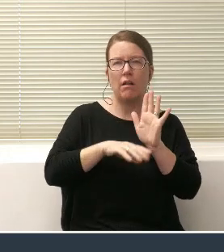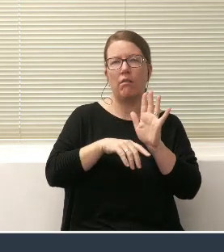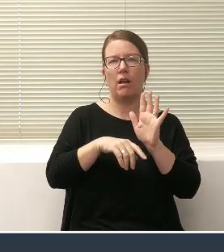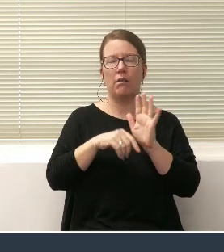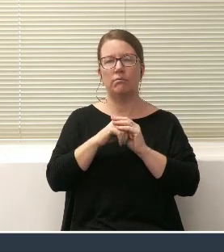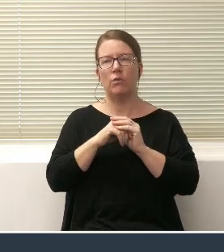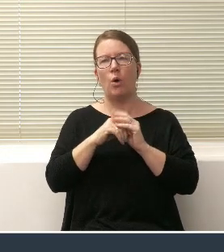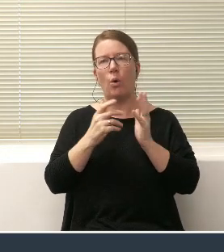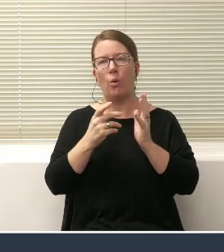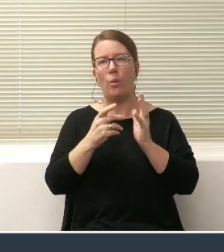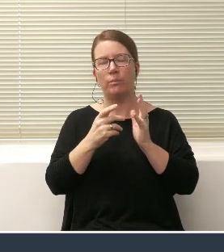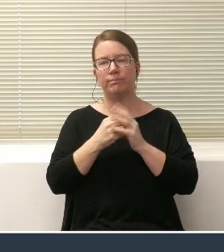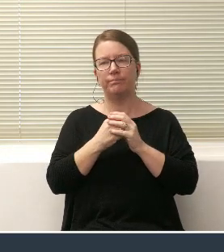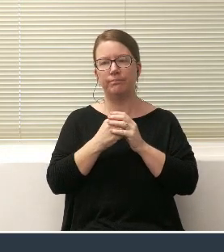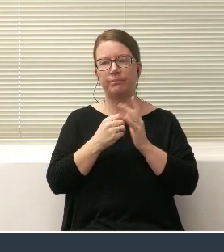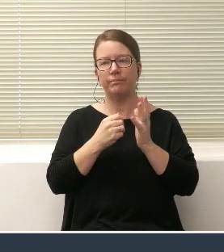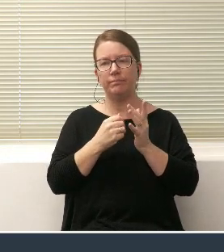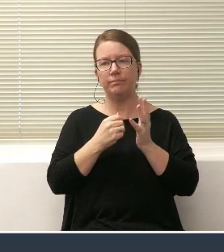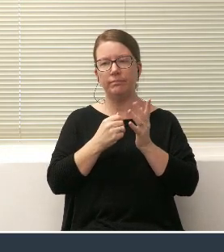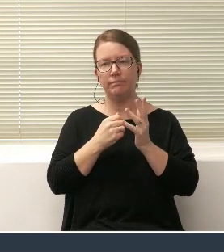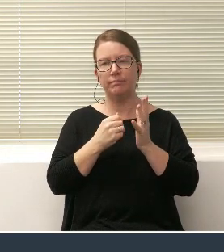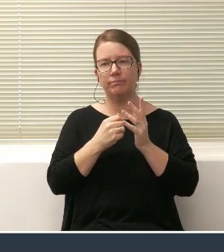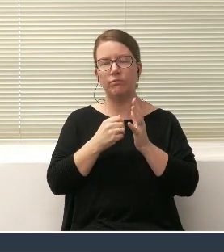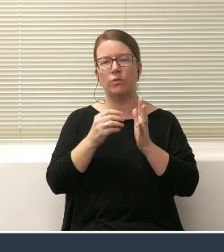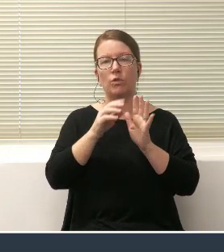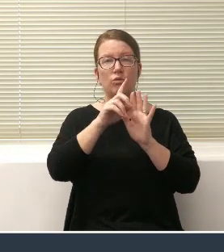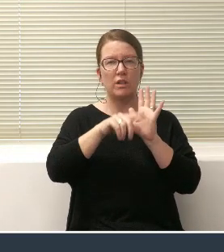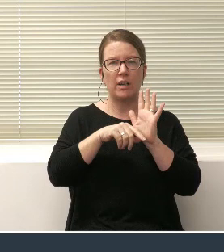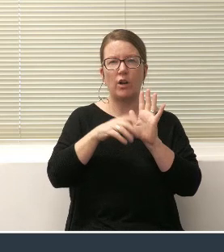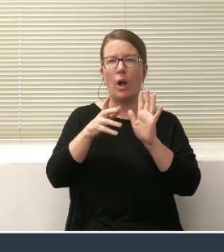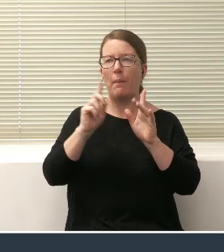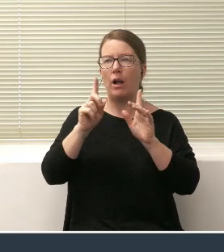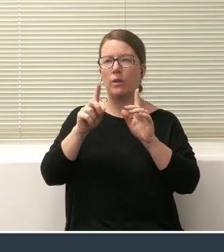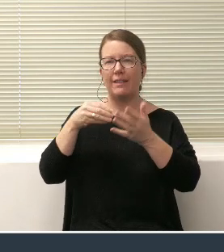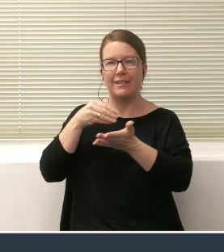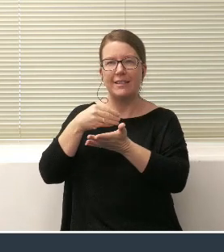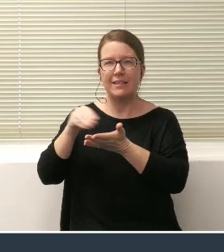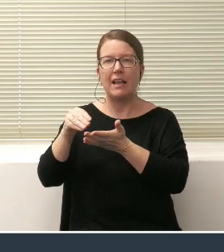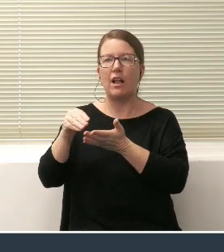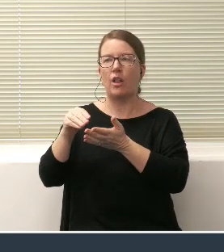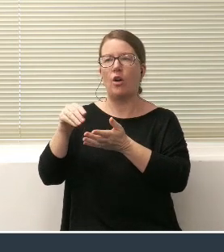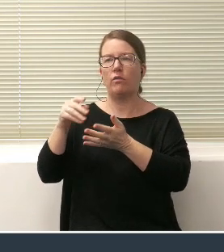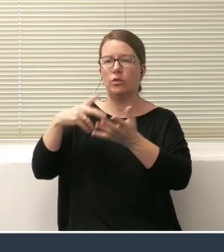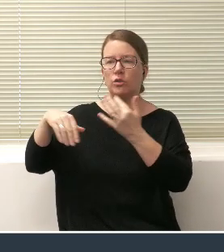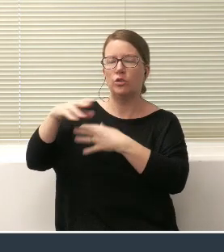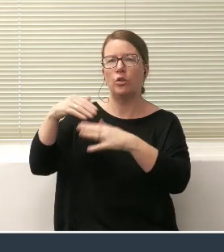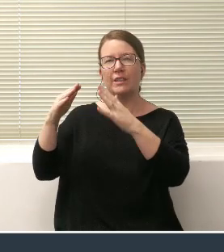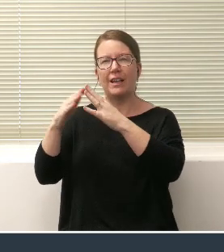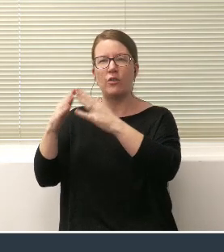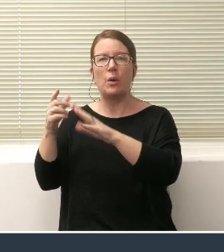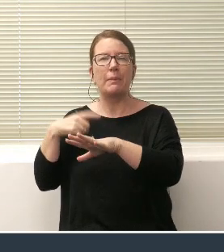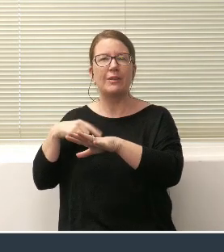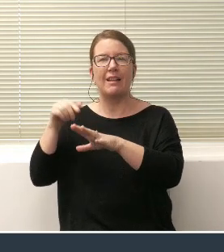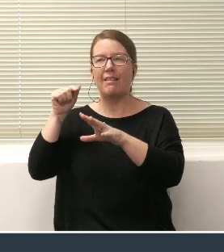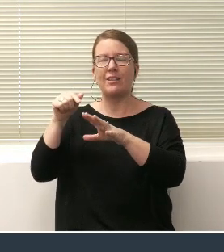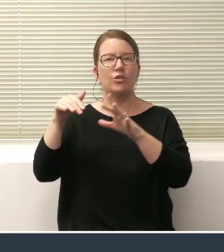would be attached to the sale of social housing villages wasn't really at issue in the LTP